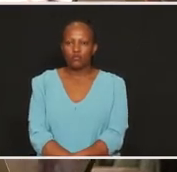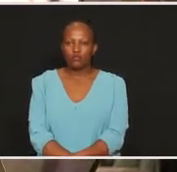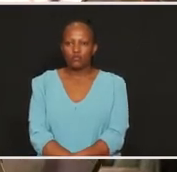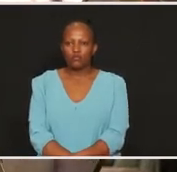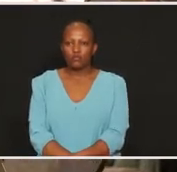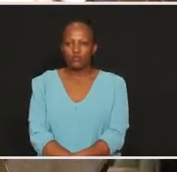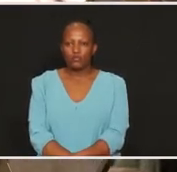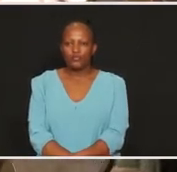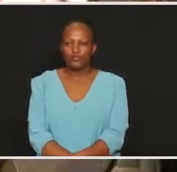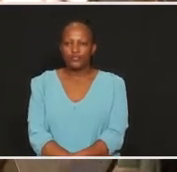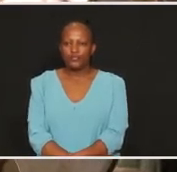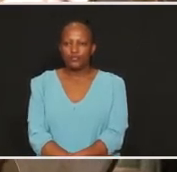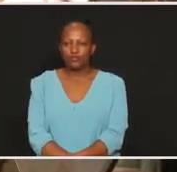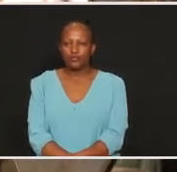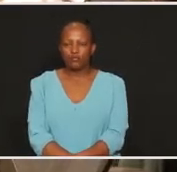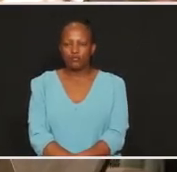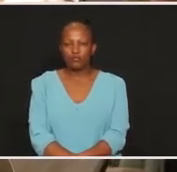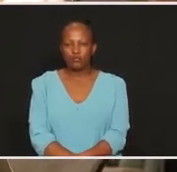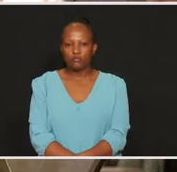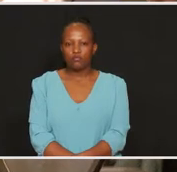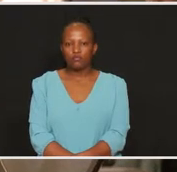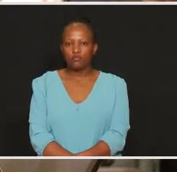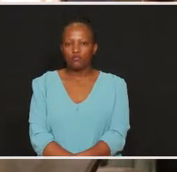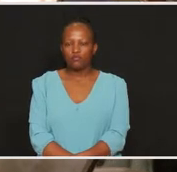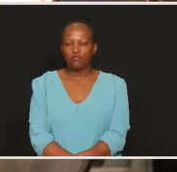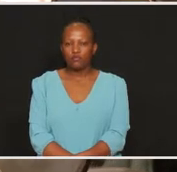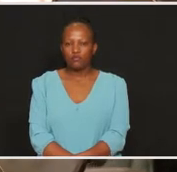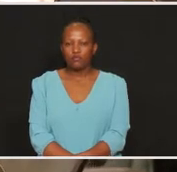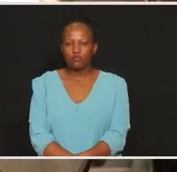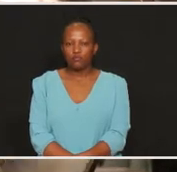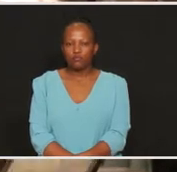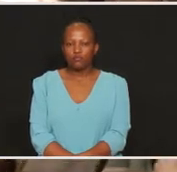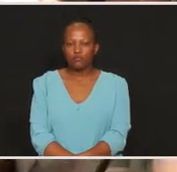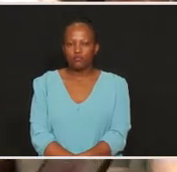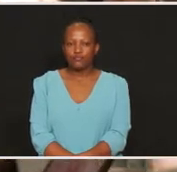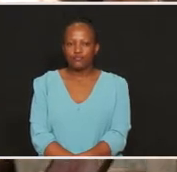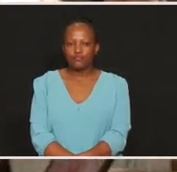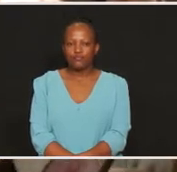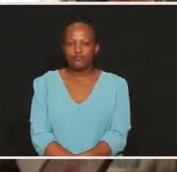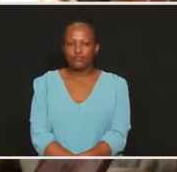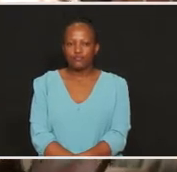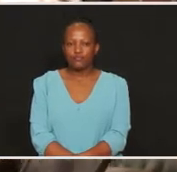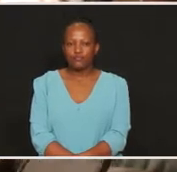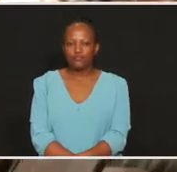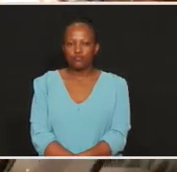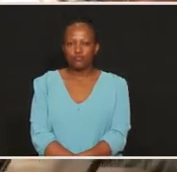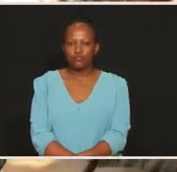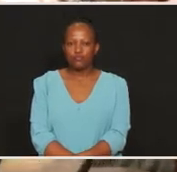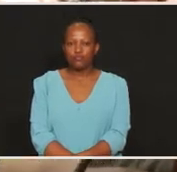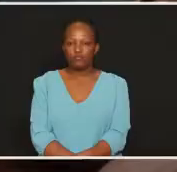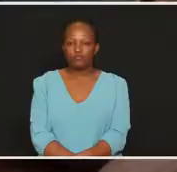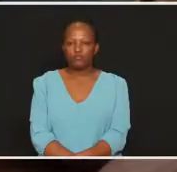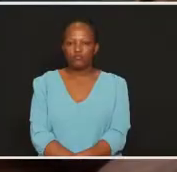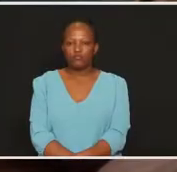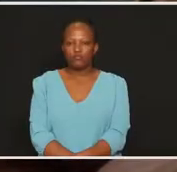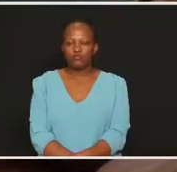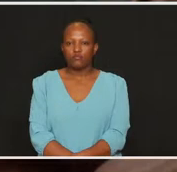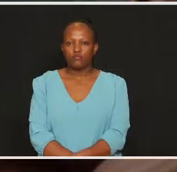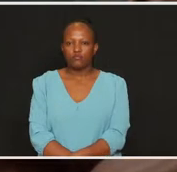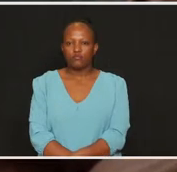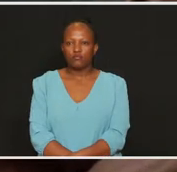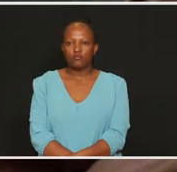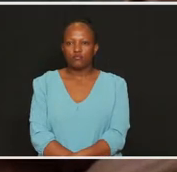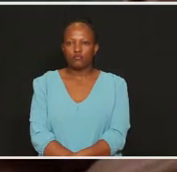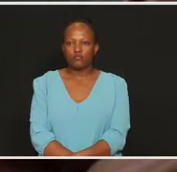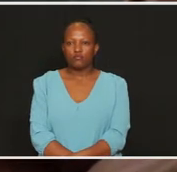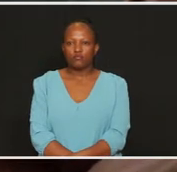because of the rights the issue of alcohol and drugs and weapons those are big